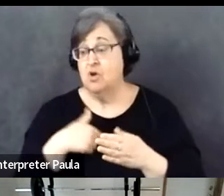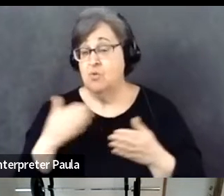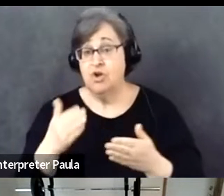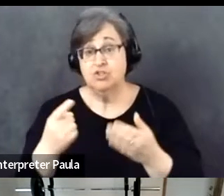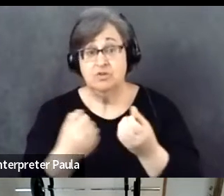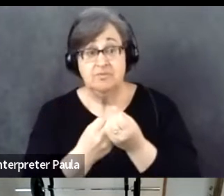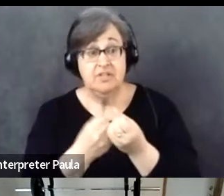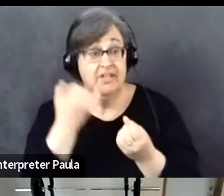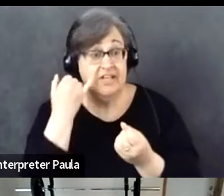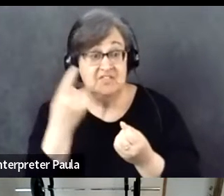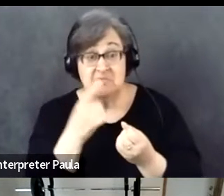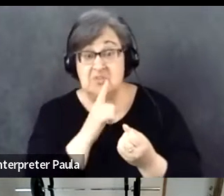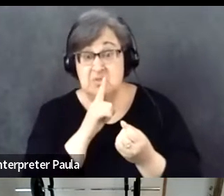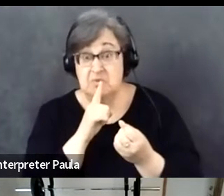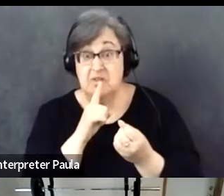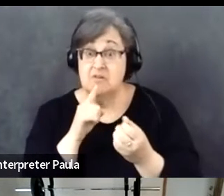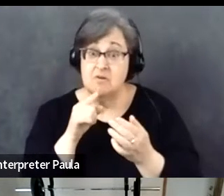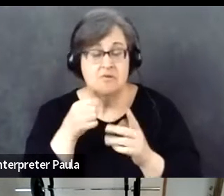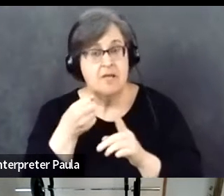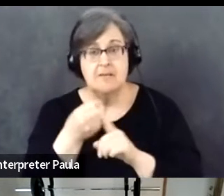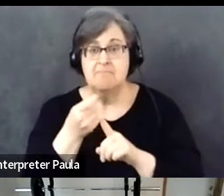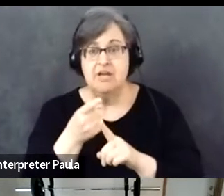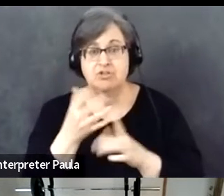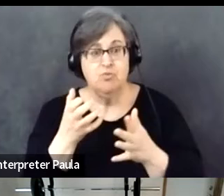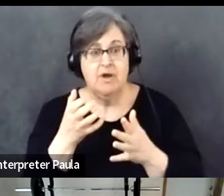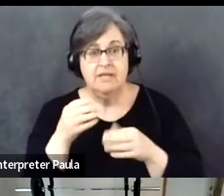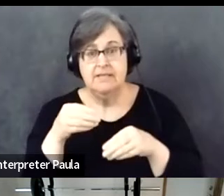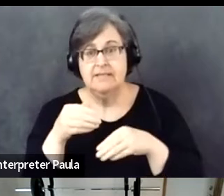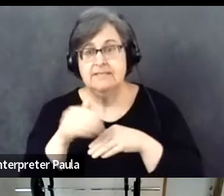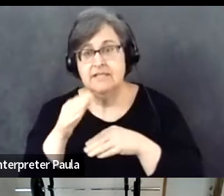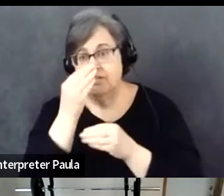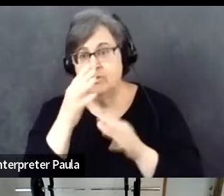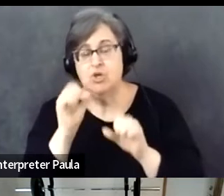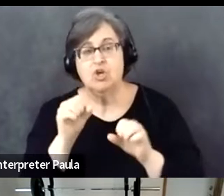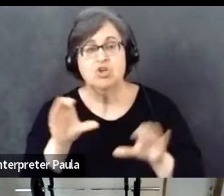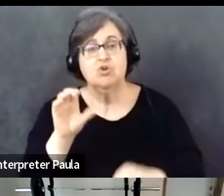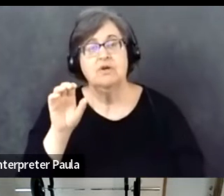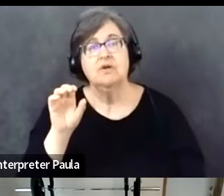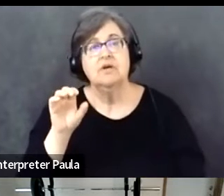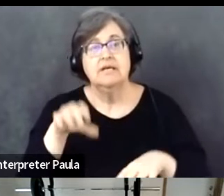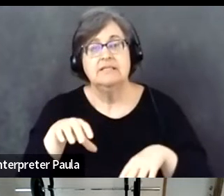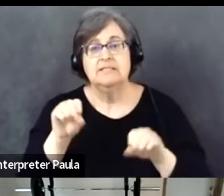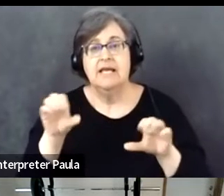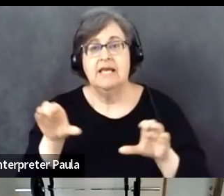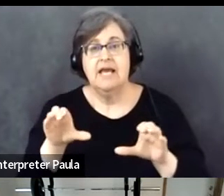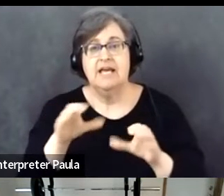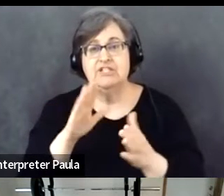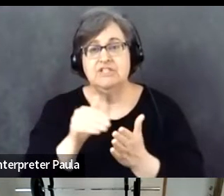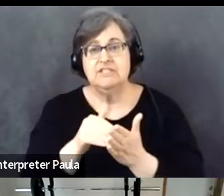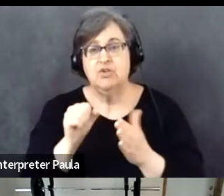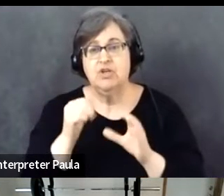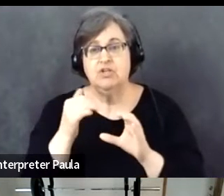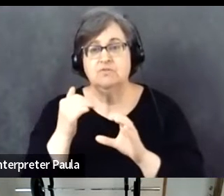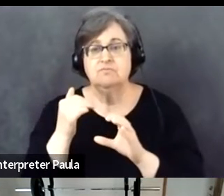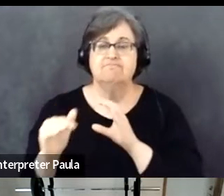of these bills rings out to you and you want to send some information, you can go to our Take Action Center and send that to the